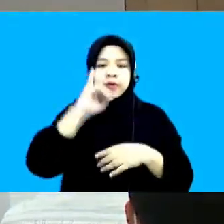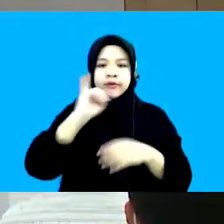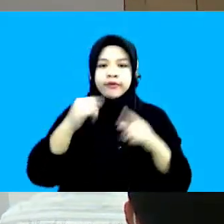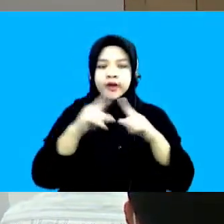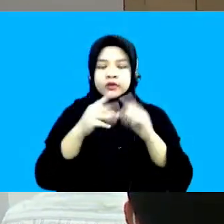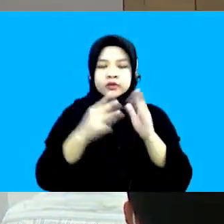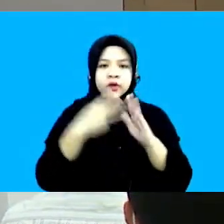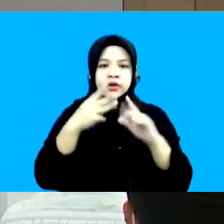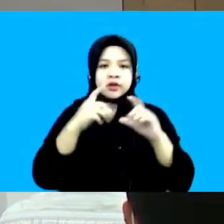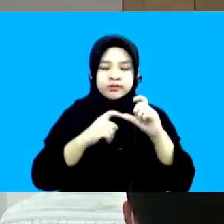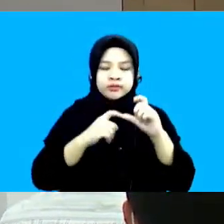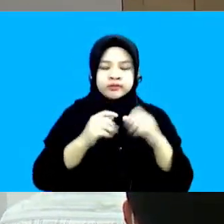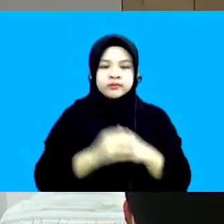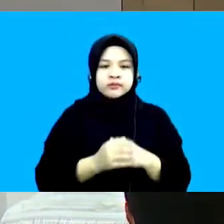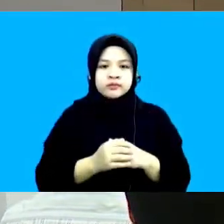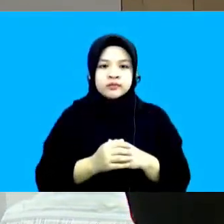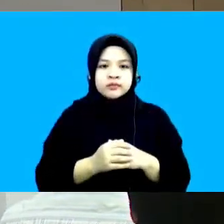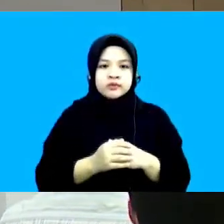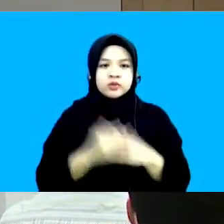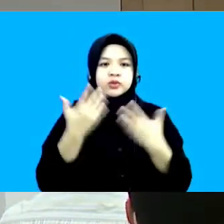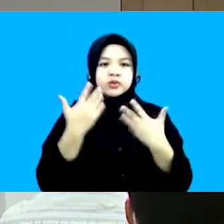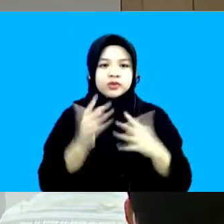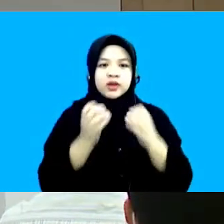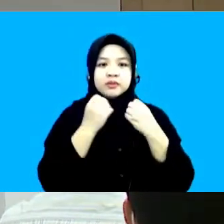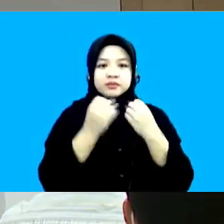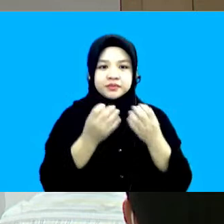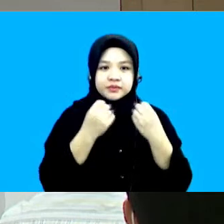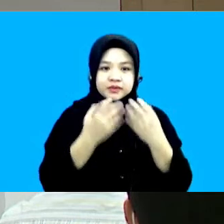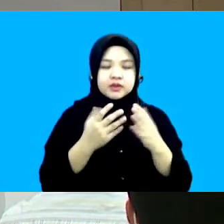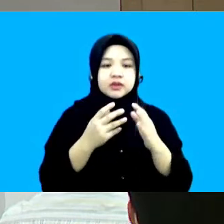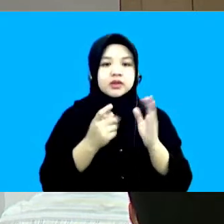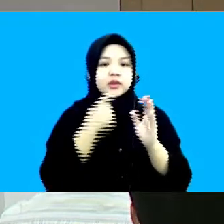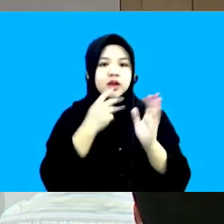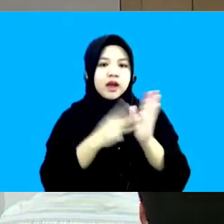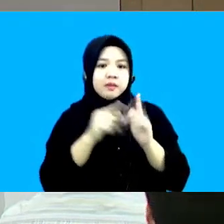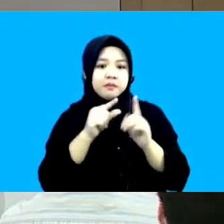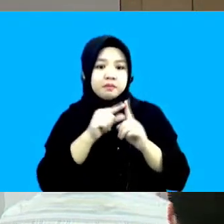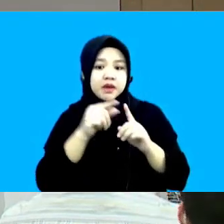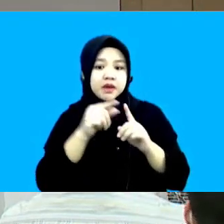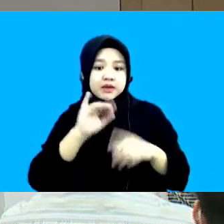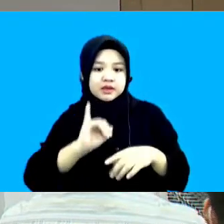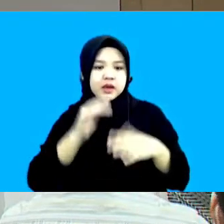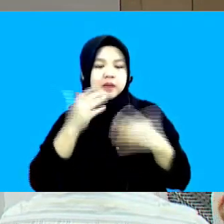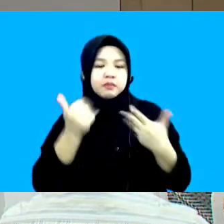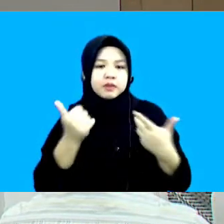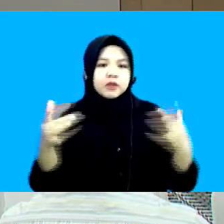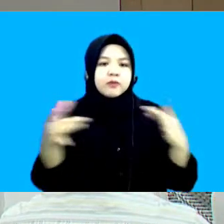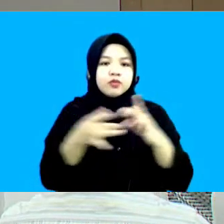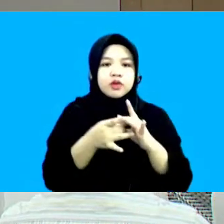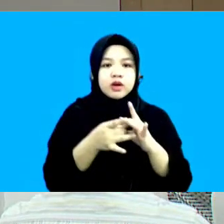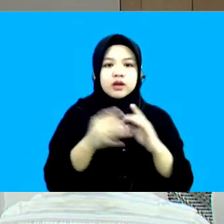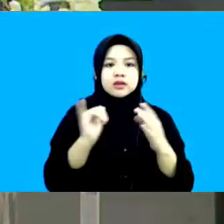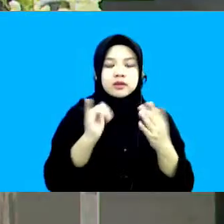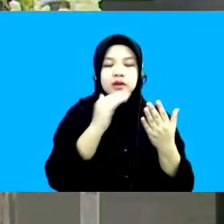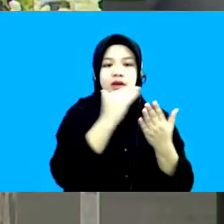It reduces political risk from income shocks. Mexico, right after they implemented the